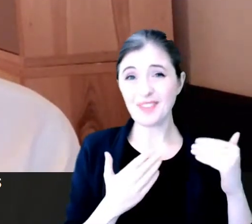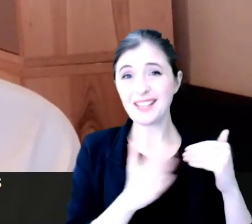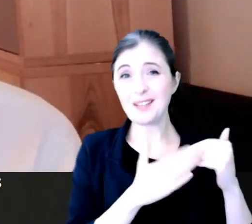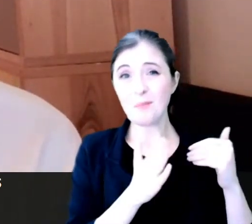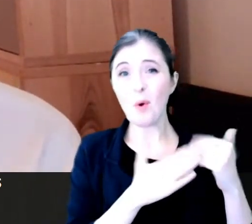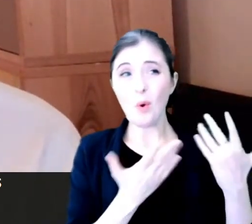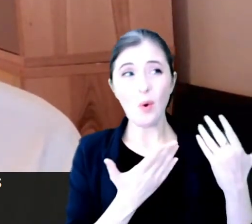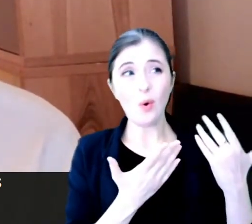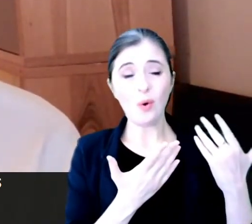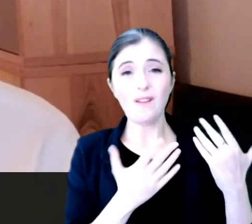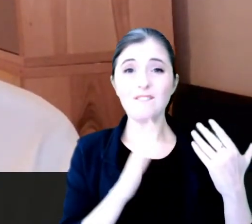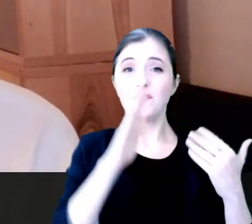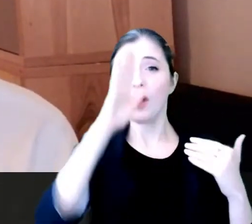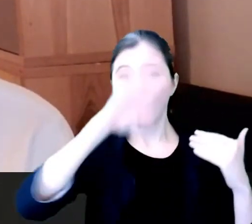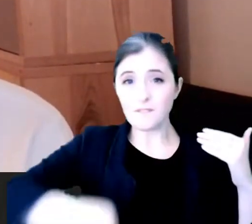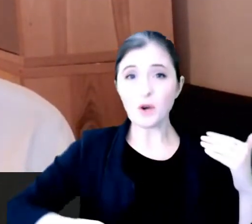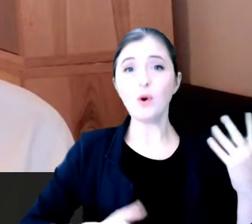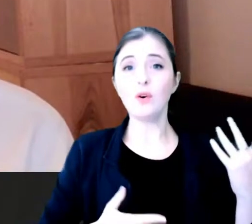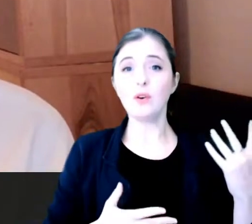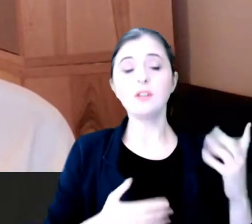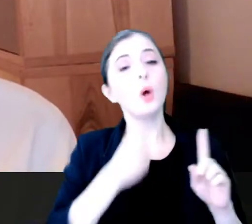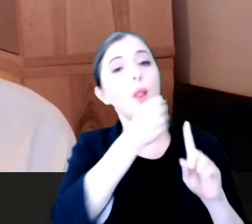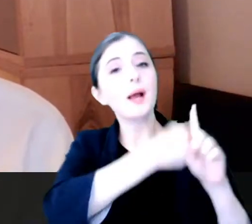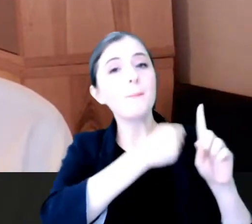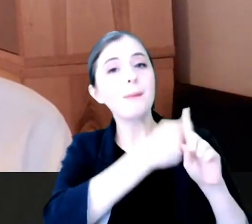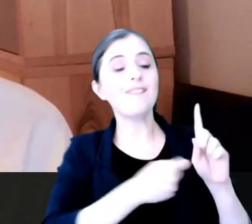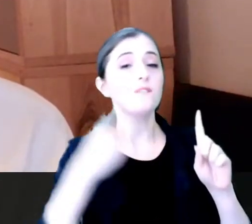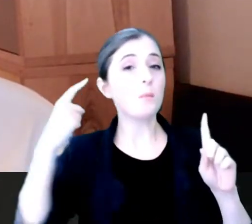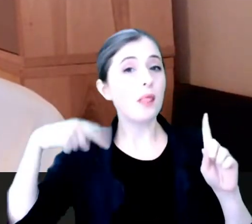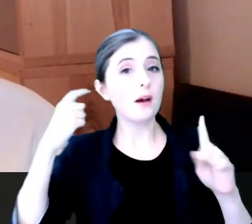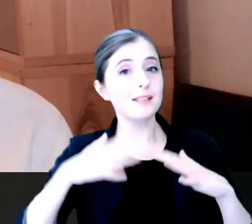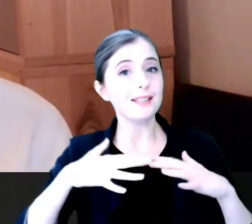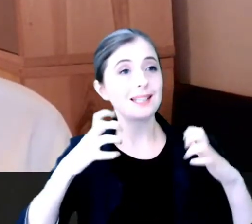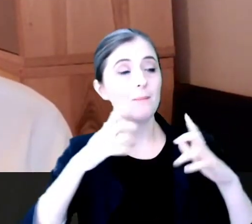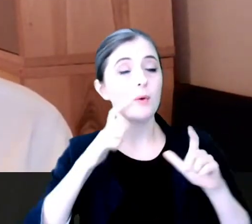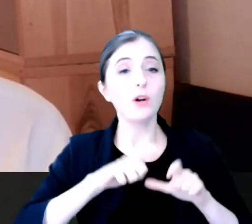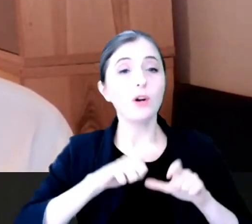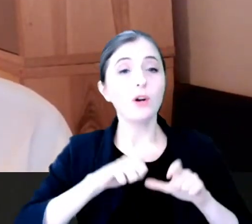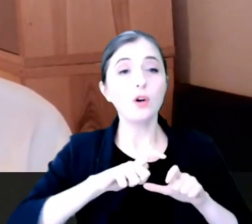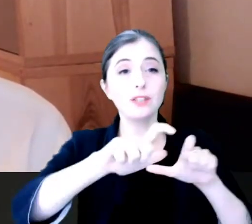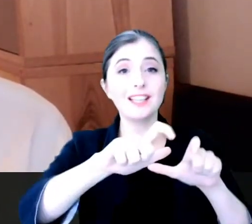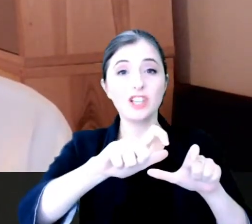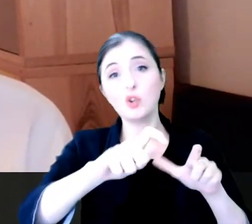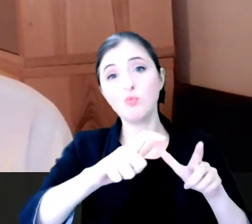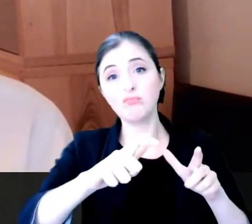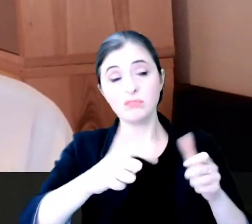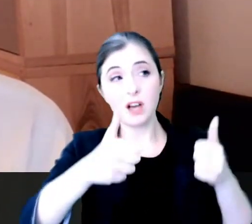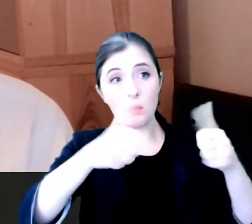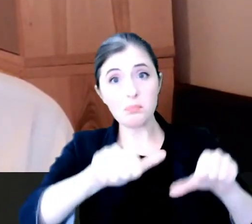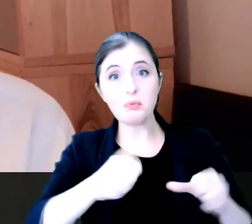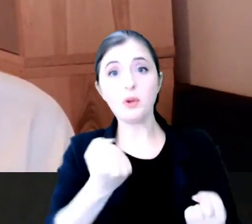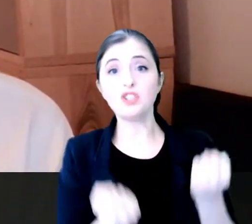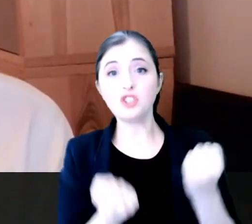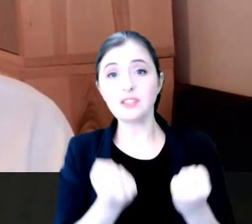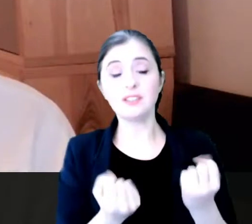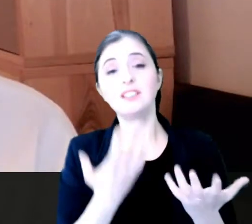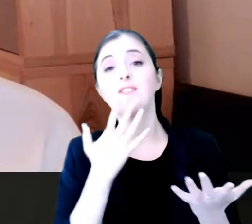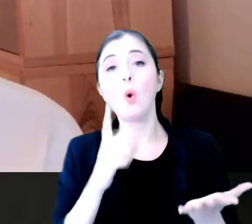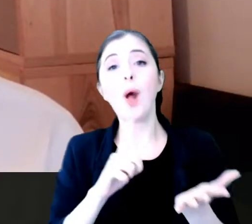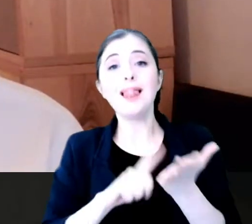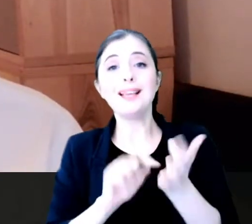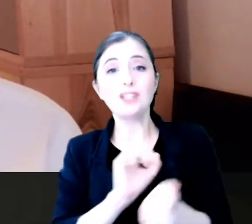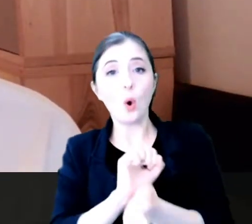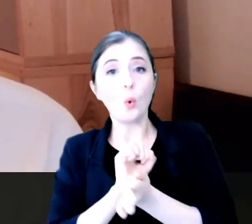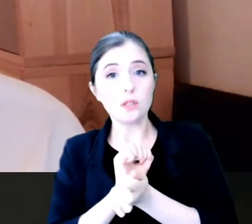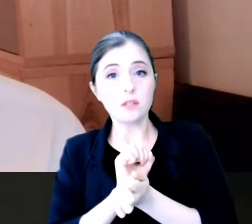the campaigns from the London Assembly will continue until there is justice for leaseholders. With regard